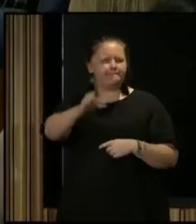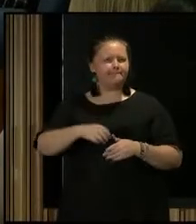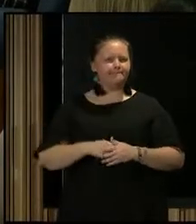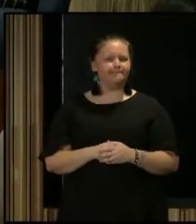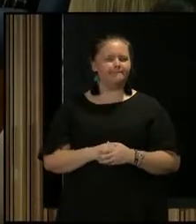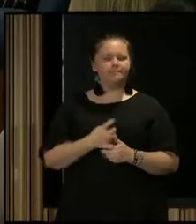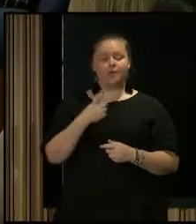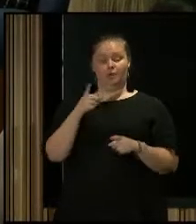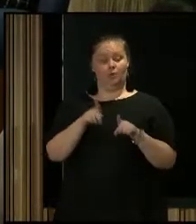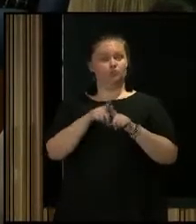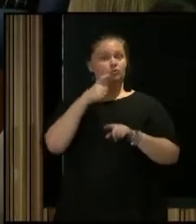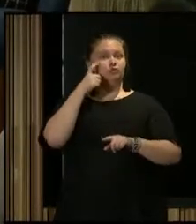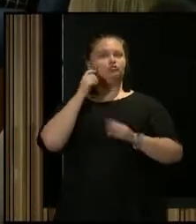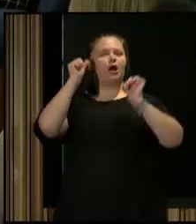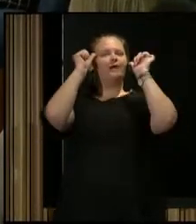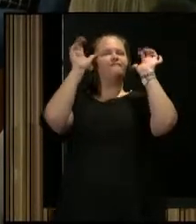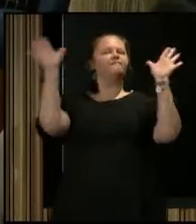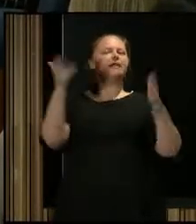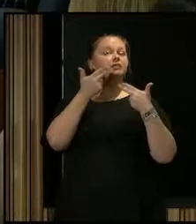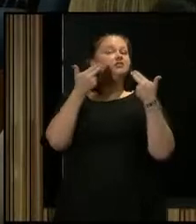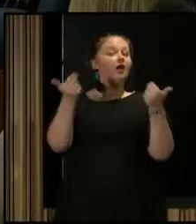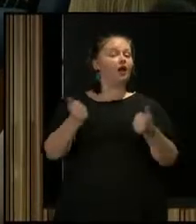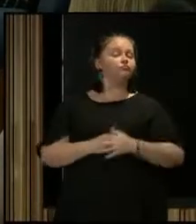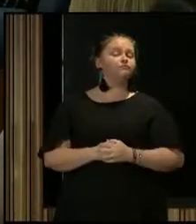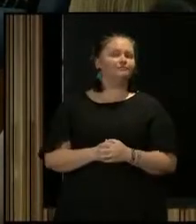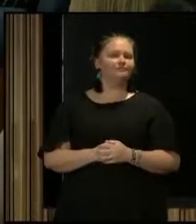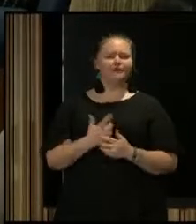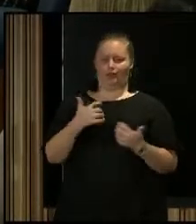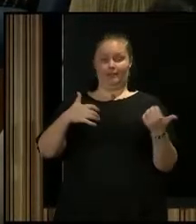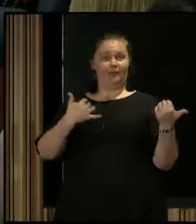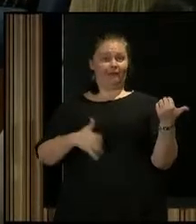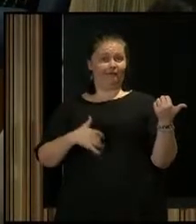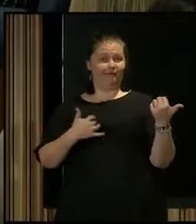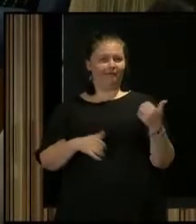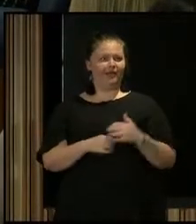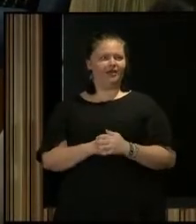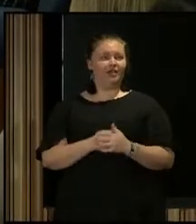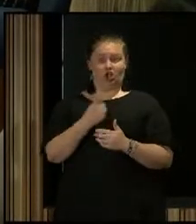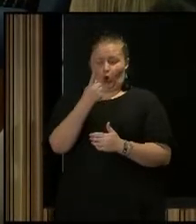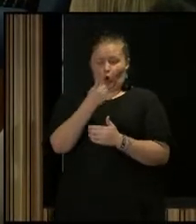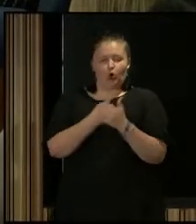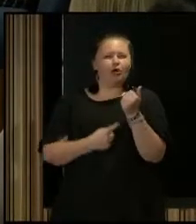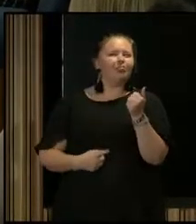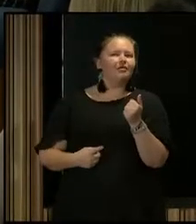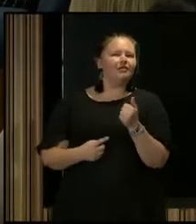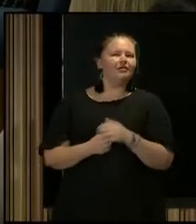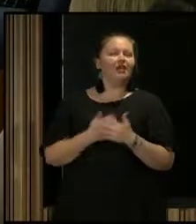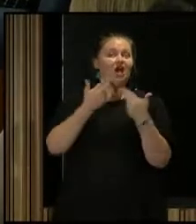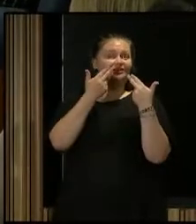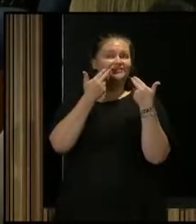tried being a famous singer for a while, but I had a band that was exclusively